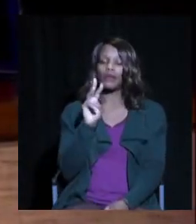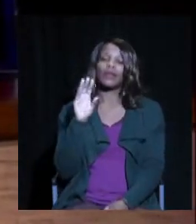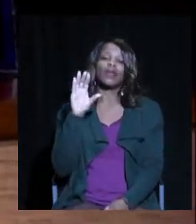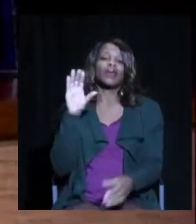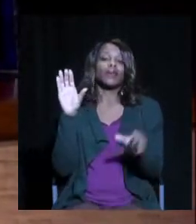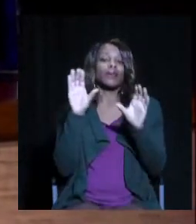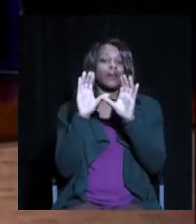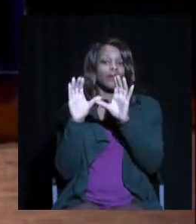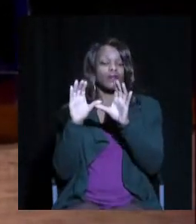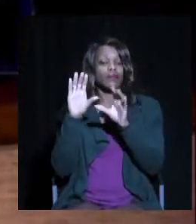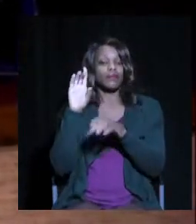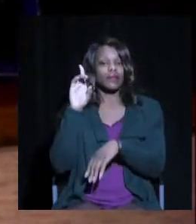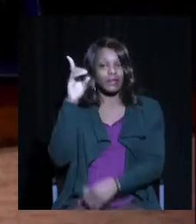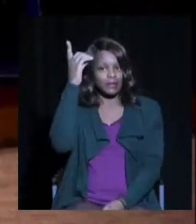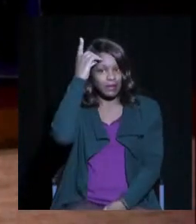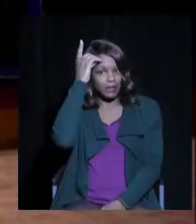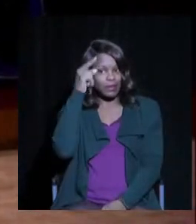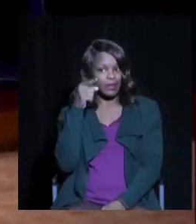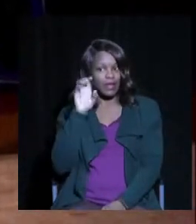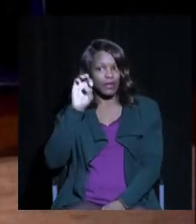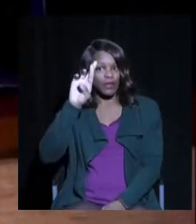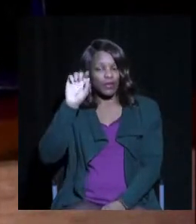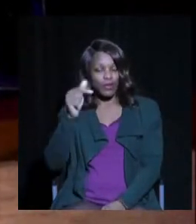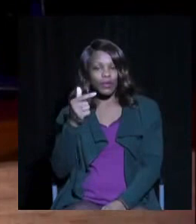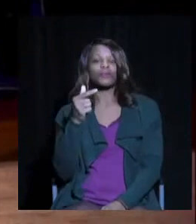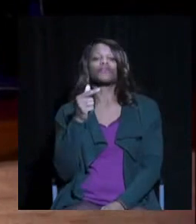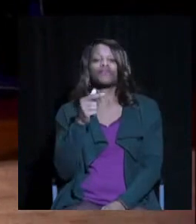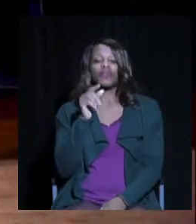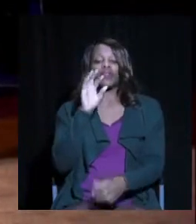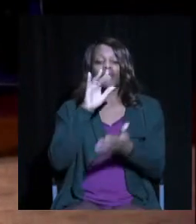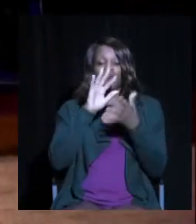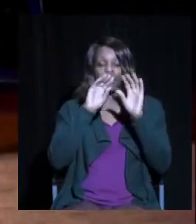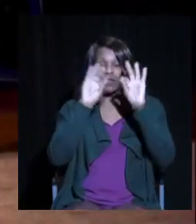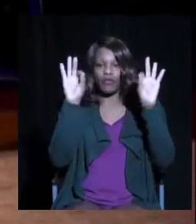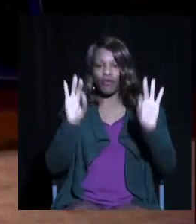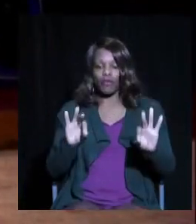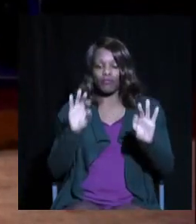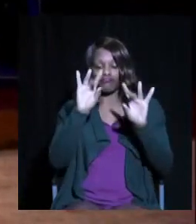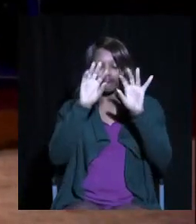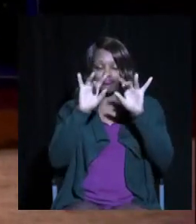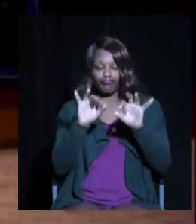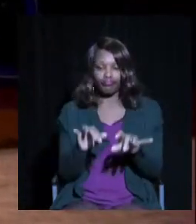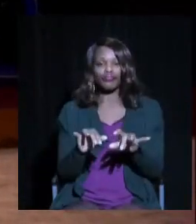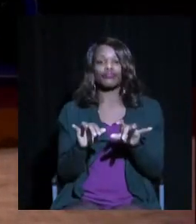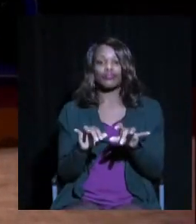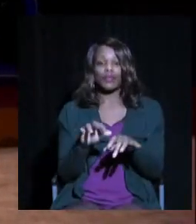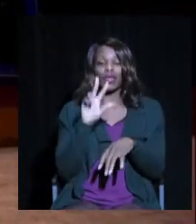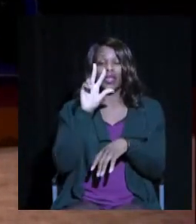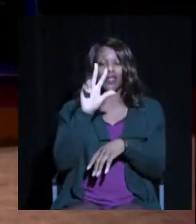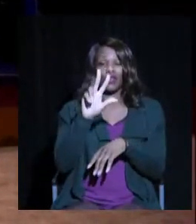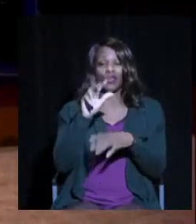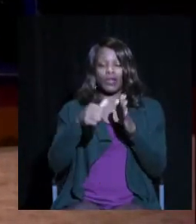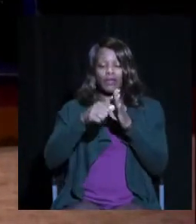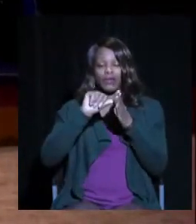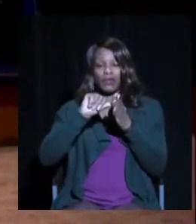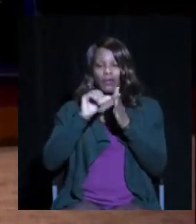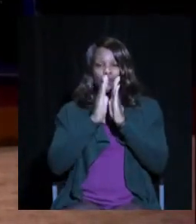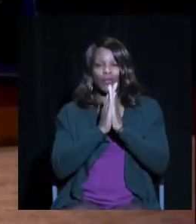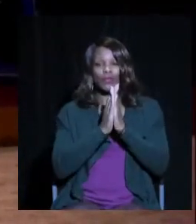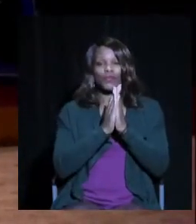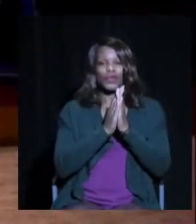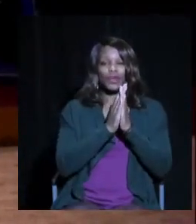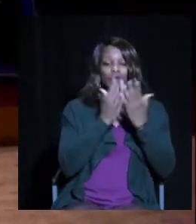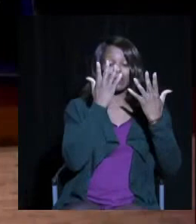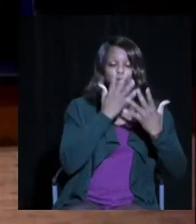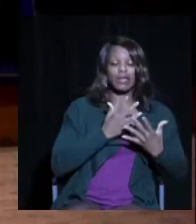www.concorddallas.org, and then go to the challenge. And we want you to fill out a form, three emphases on prayer. One, we want you to lament over the things